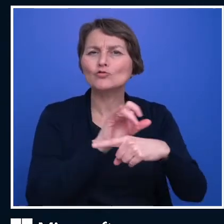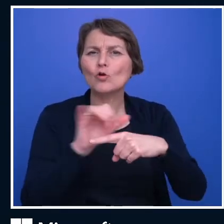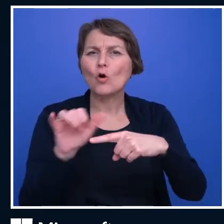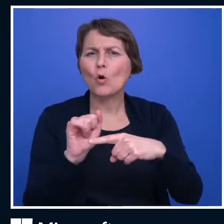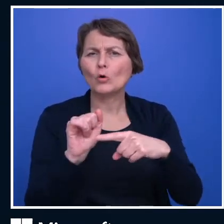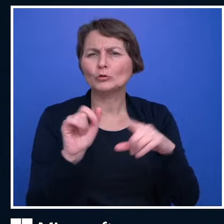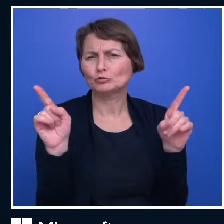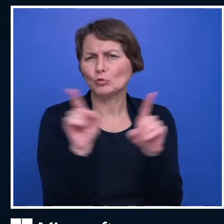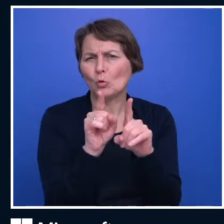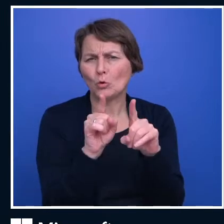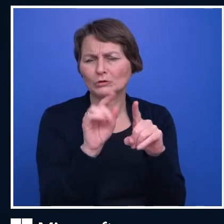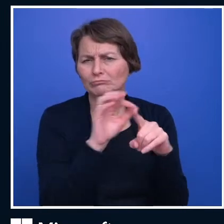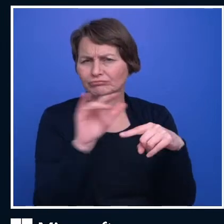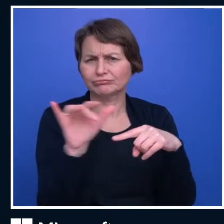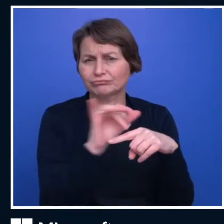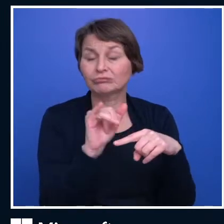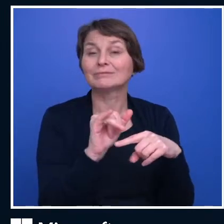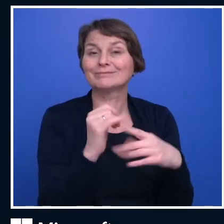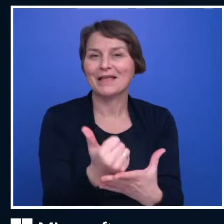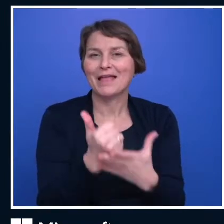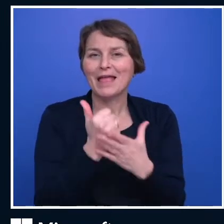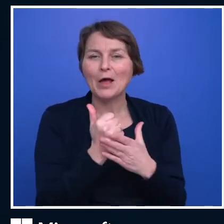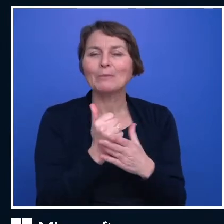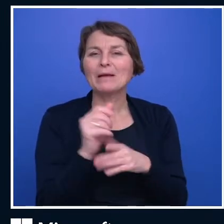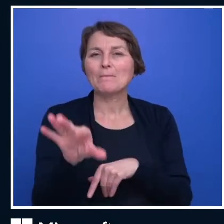cool. You'll soon see this in action too.